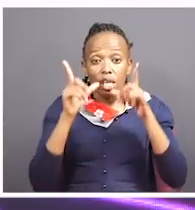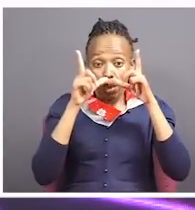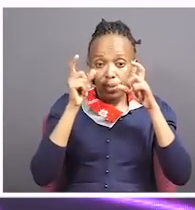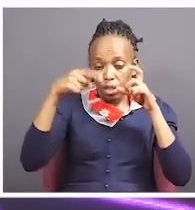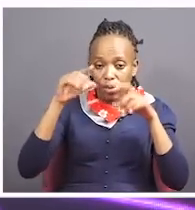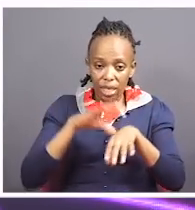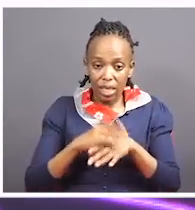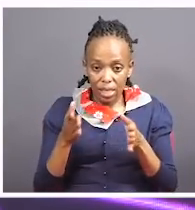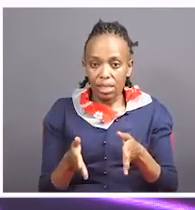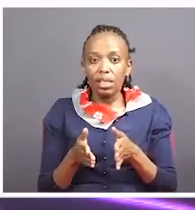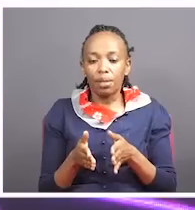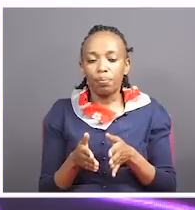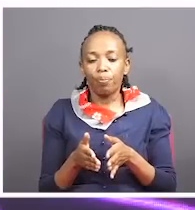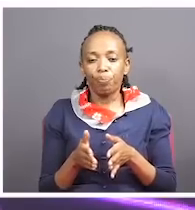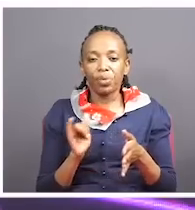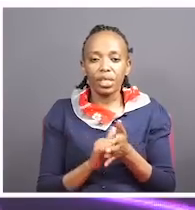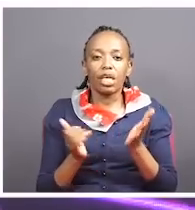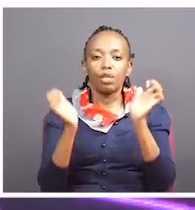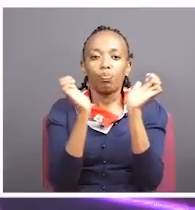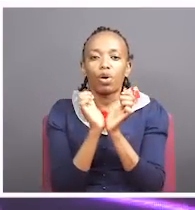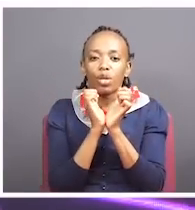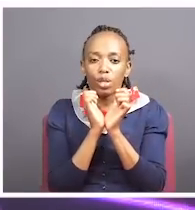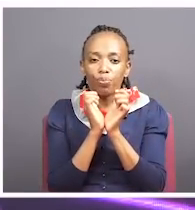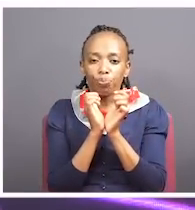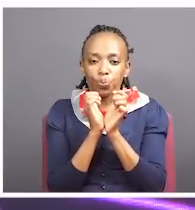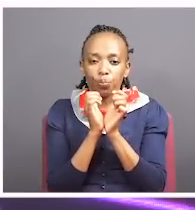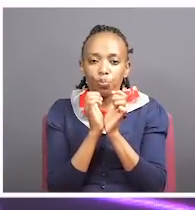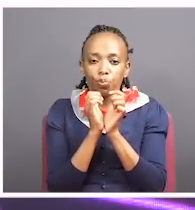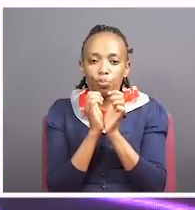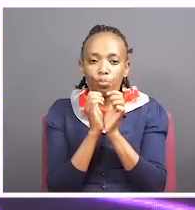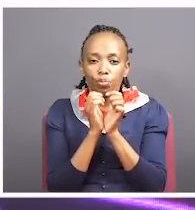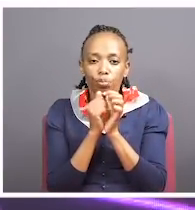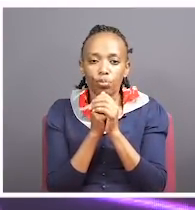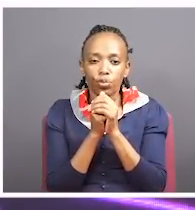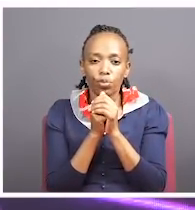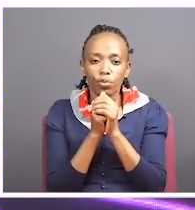The picture we get here is that Paul was not